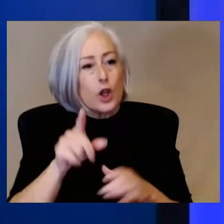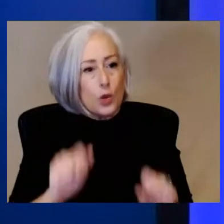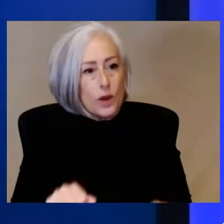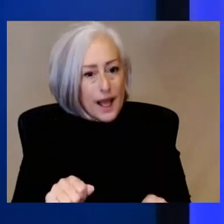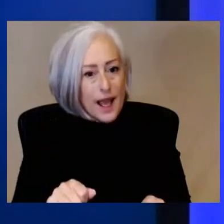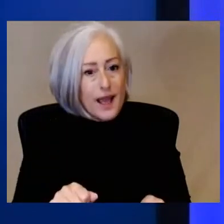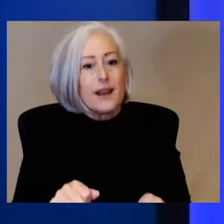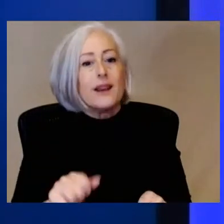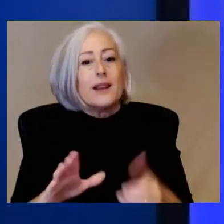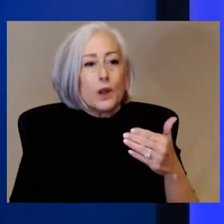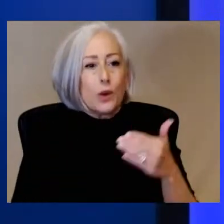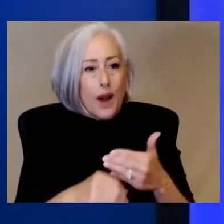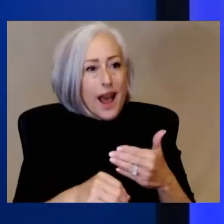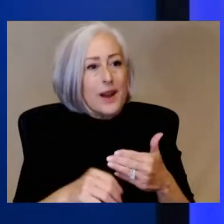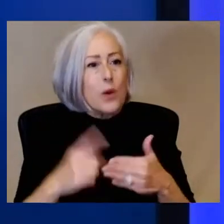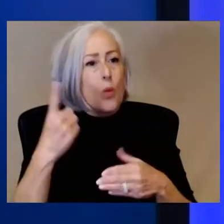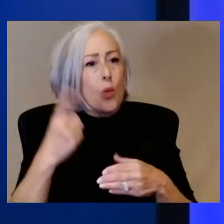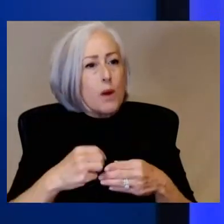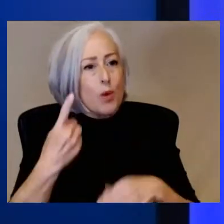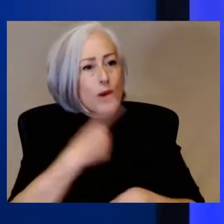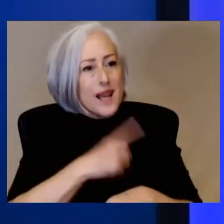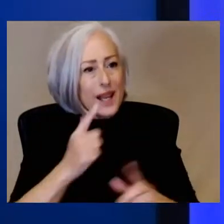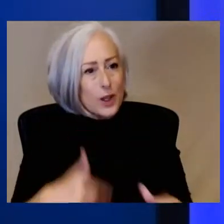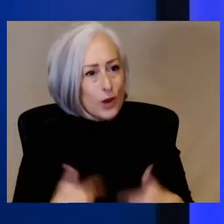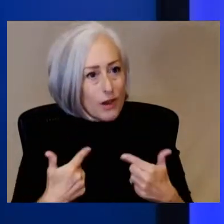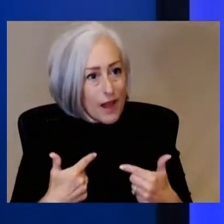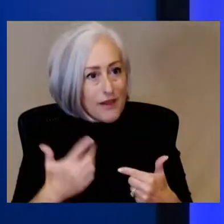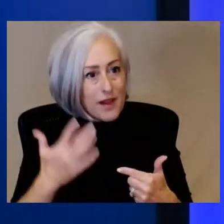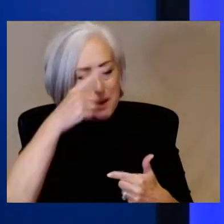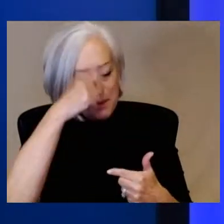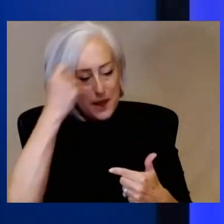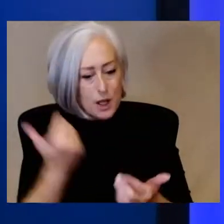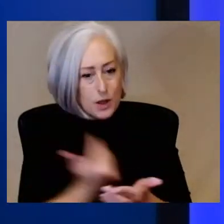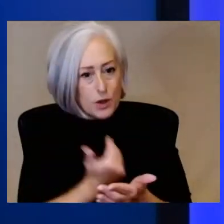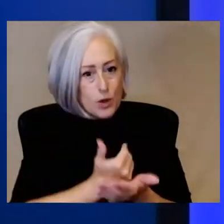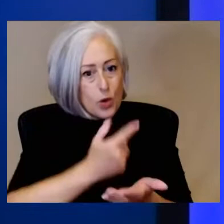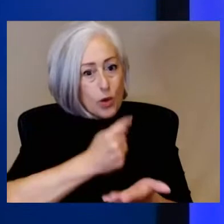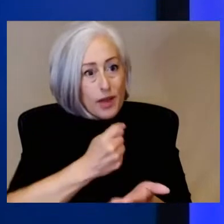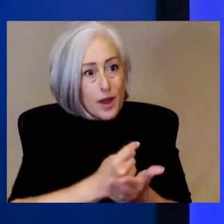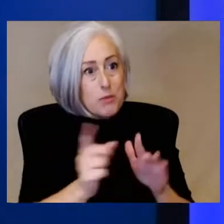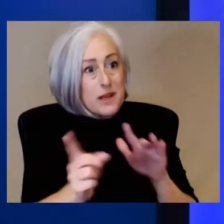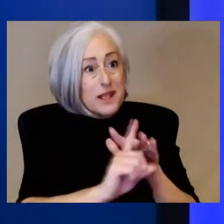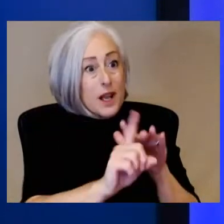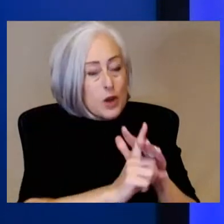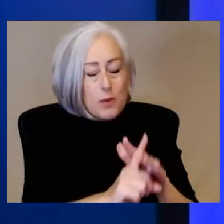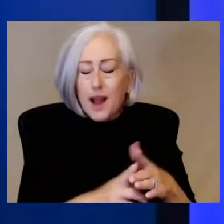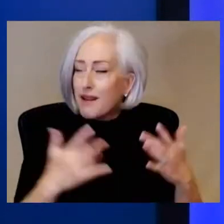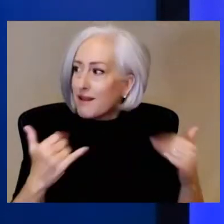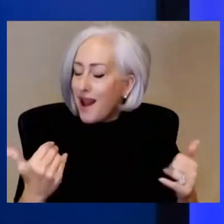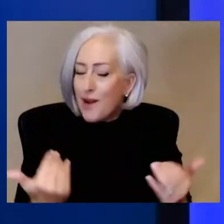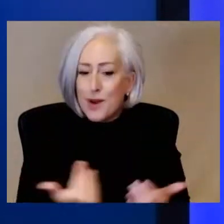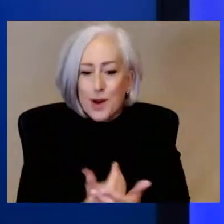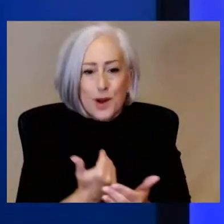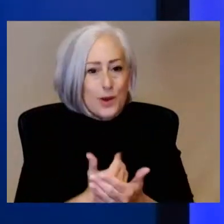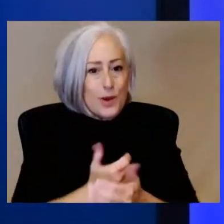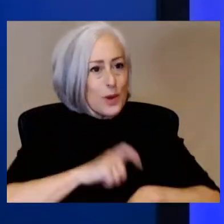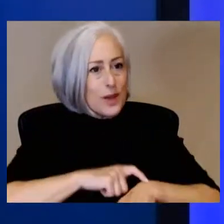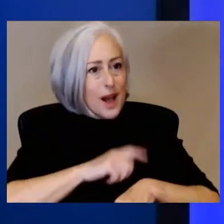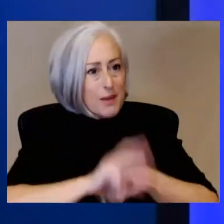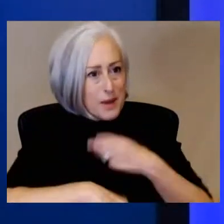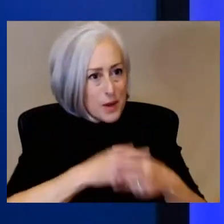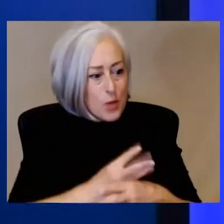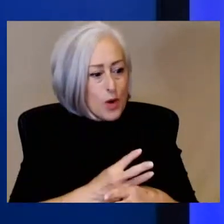another day, because new therapies are coming. And now, now it's a totally different era with new therapy, and you feel so bad for the people you've